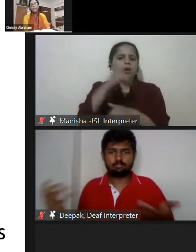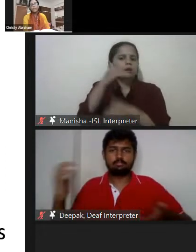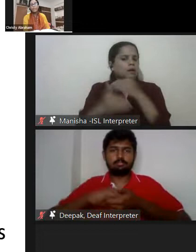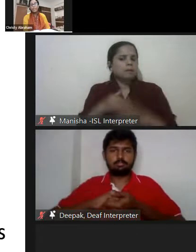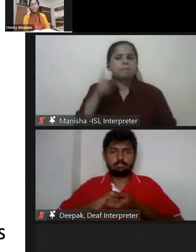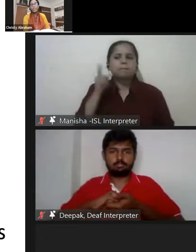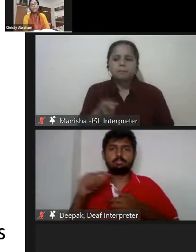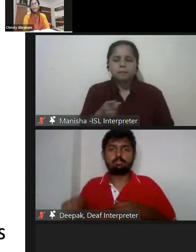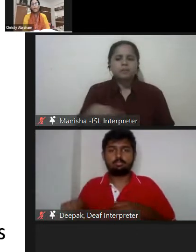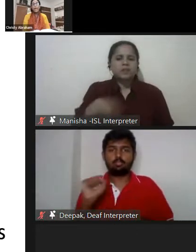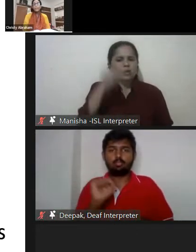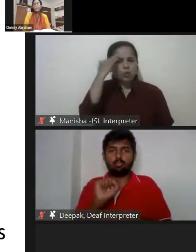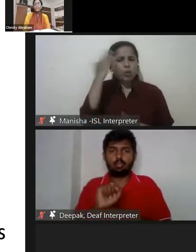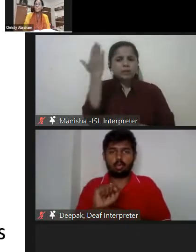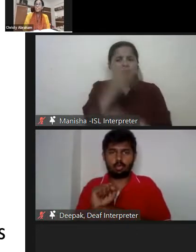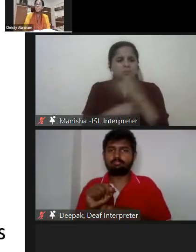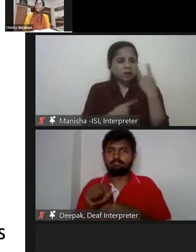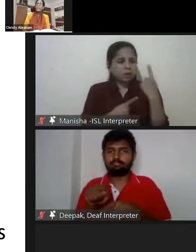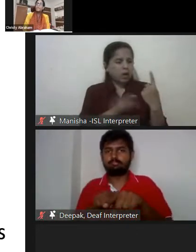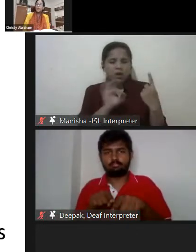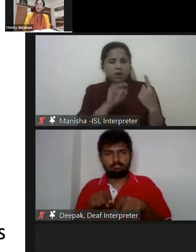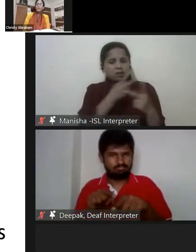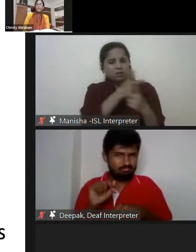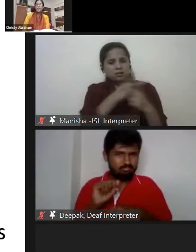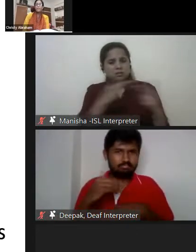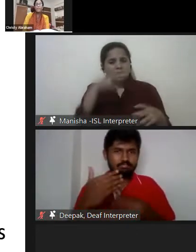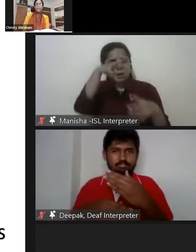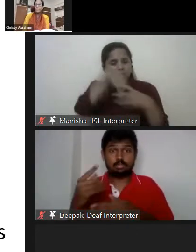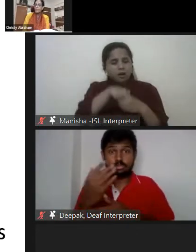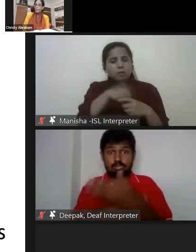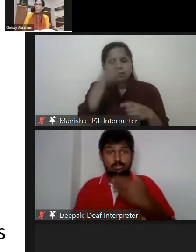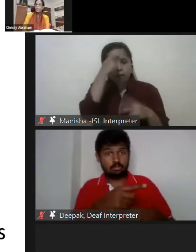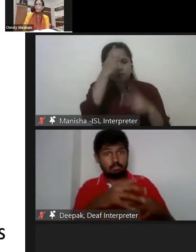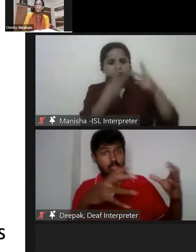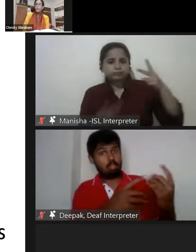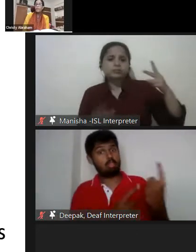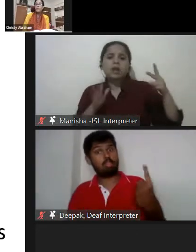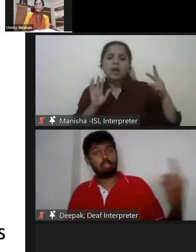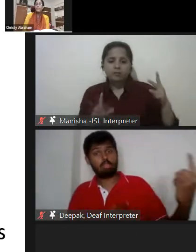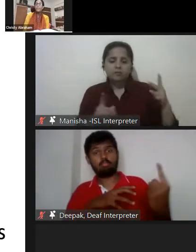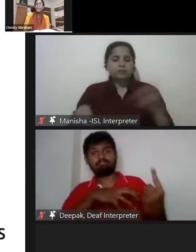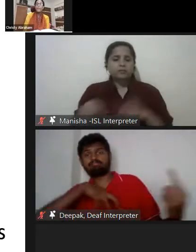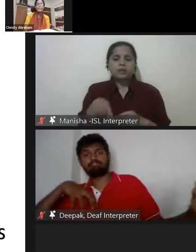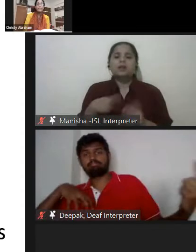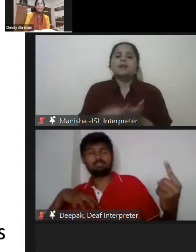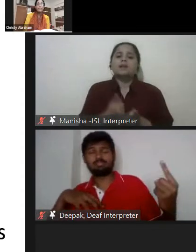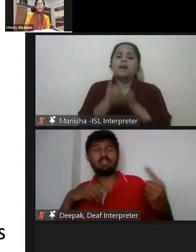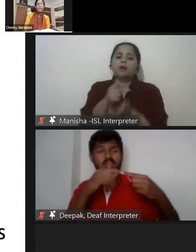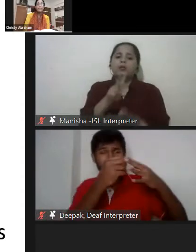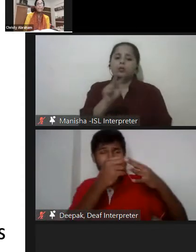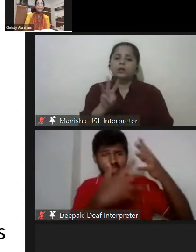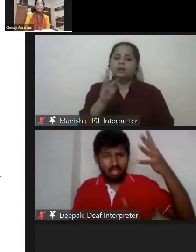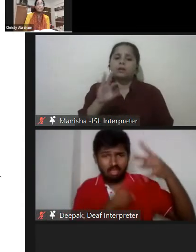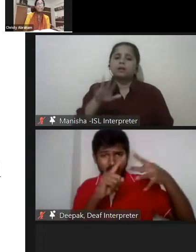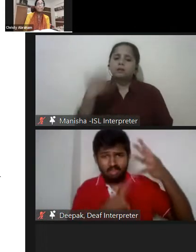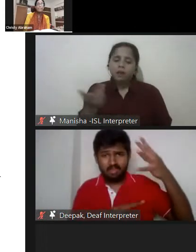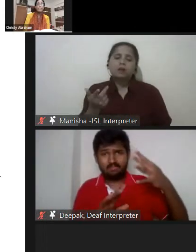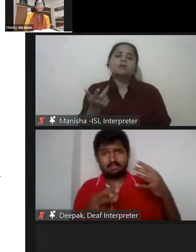is multidimensional. Habilitation does not find a place in Rehab 2030. Next slide, please.